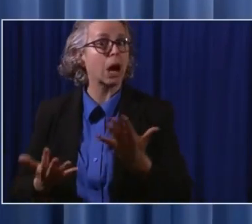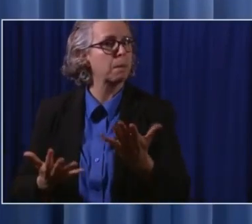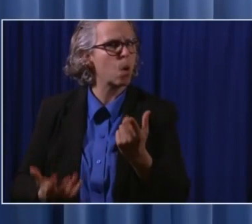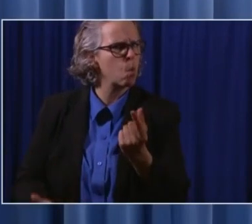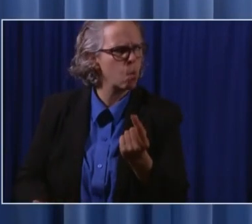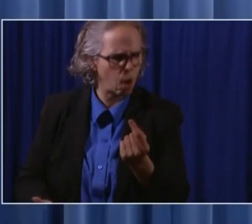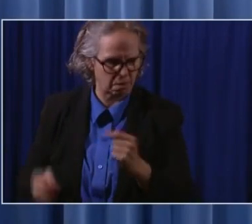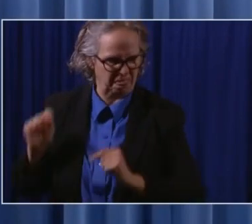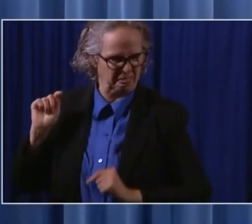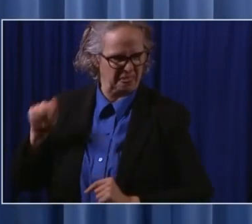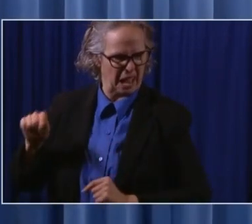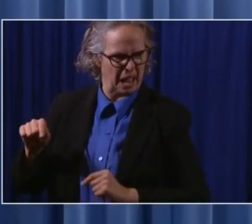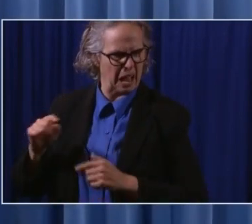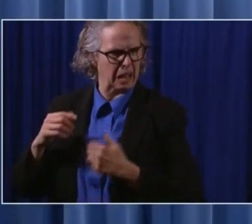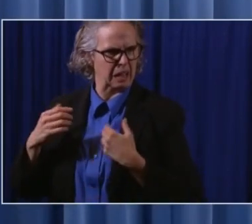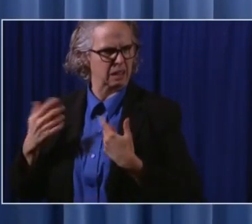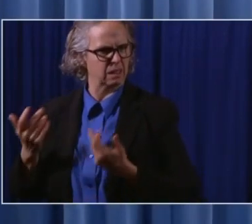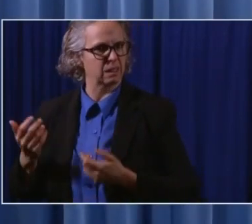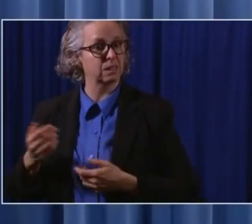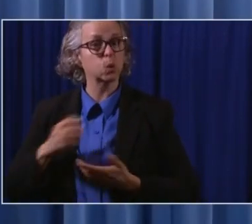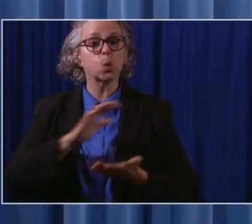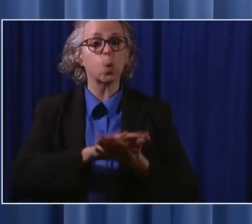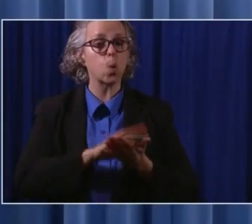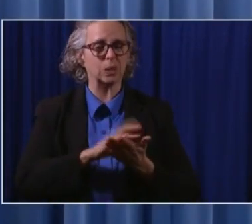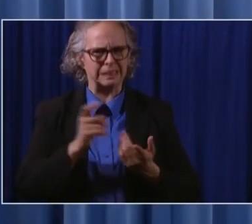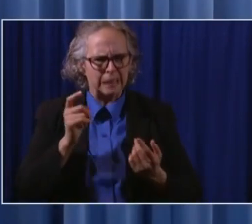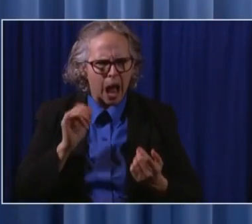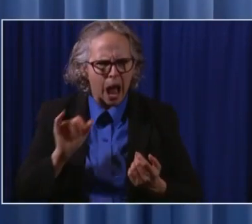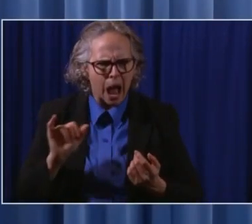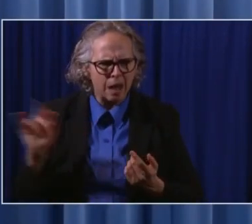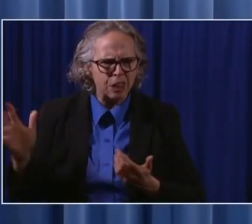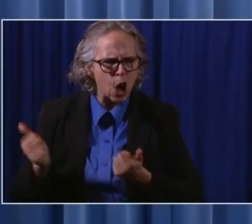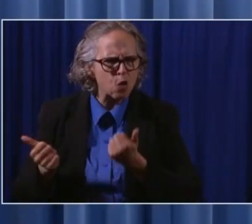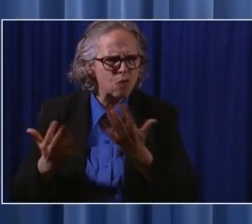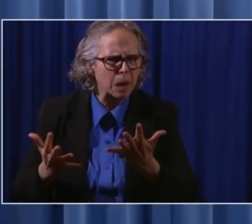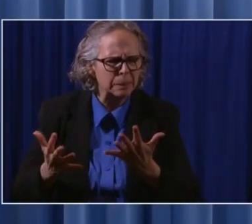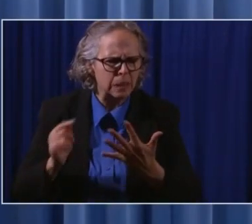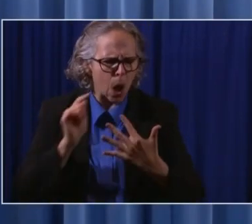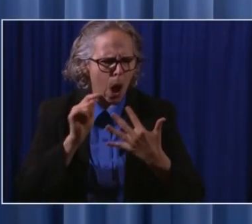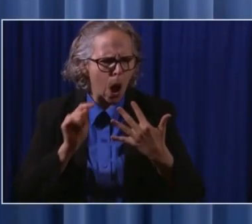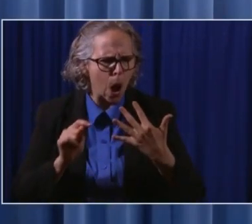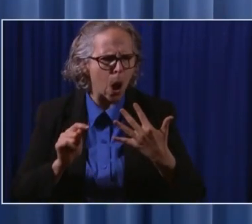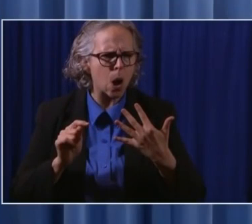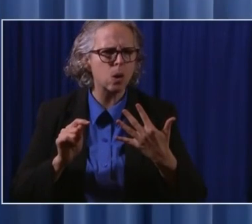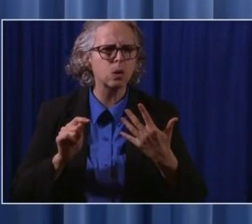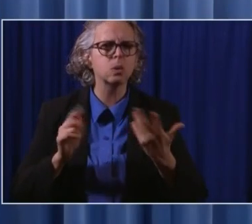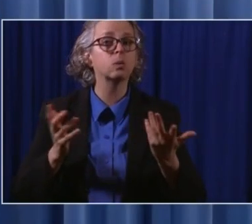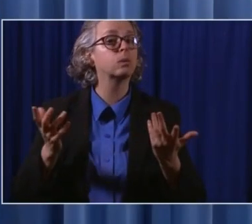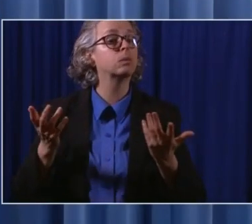are looking at that recommendation. Franklin County recommendation to go virtual.